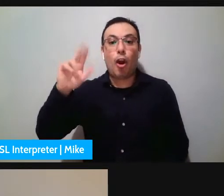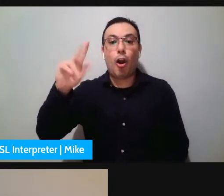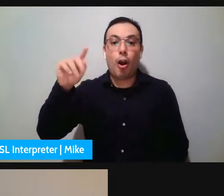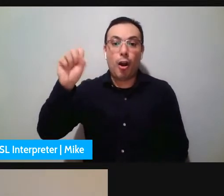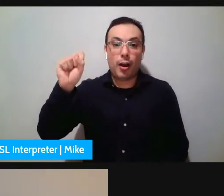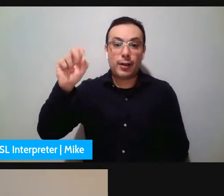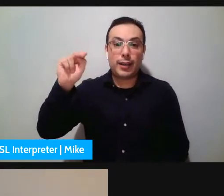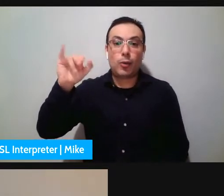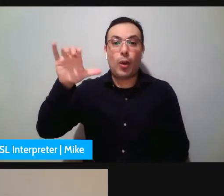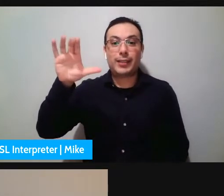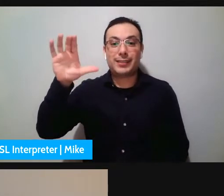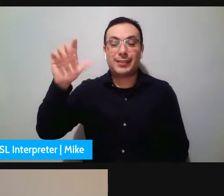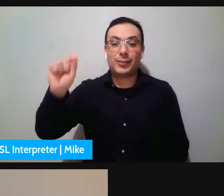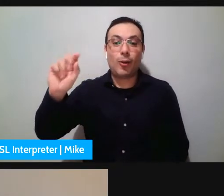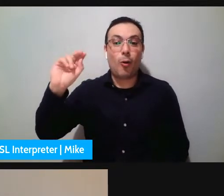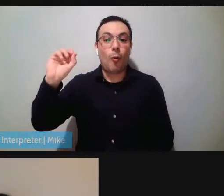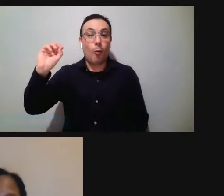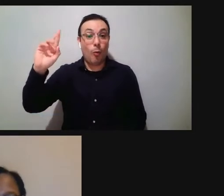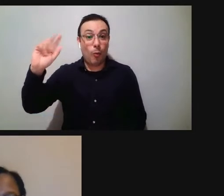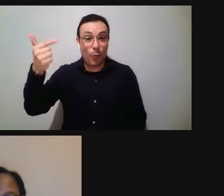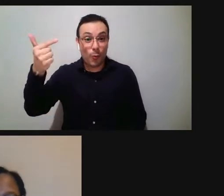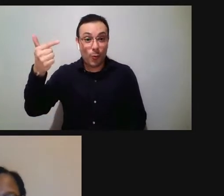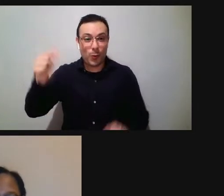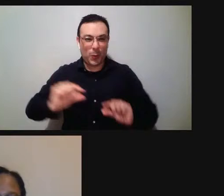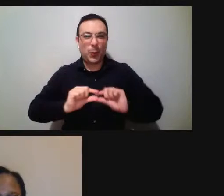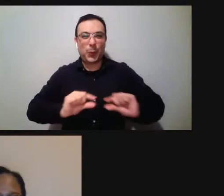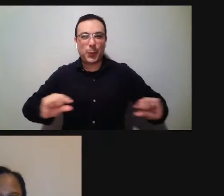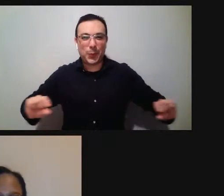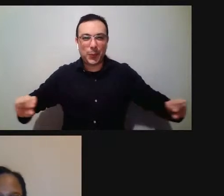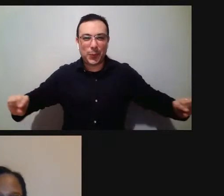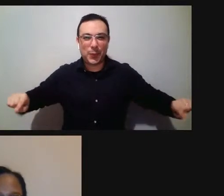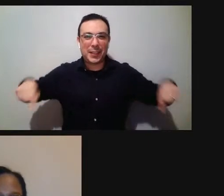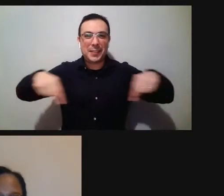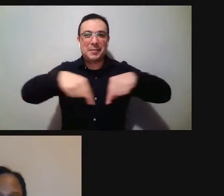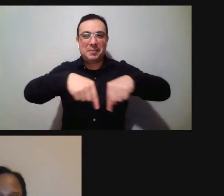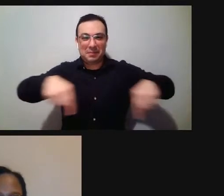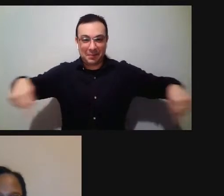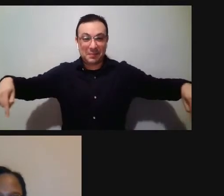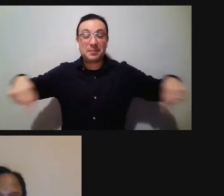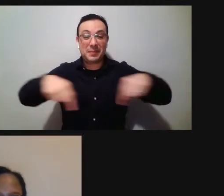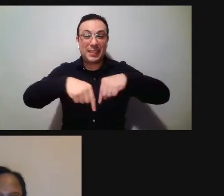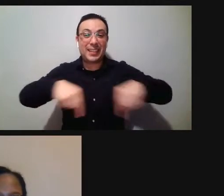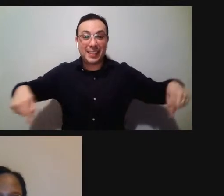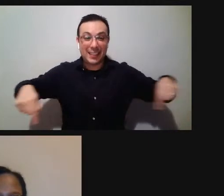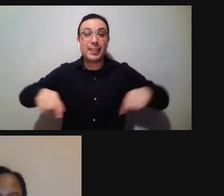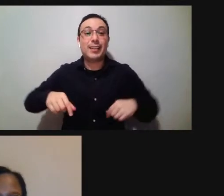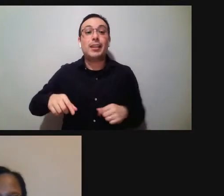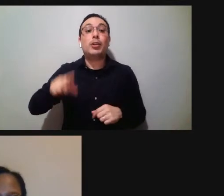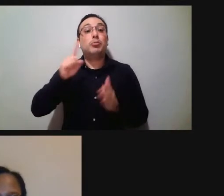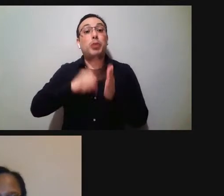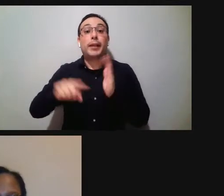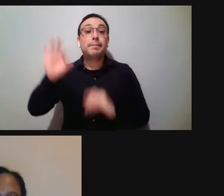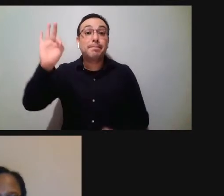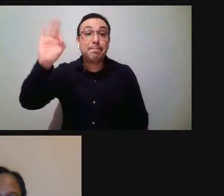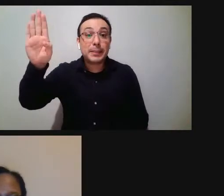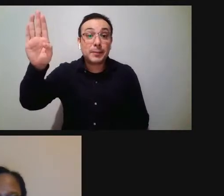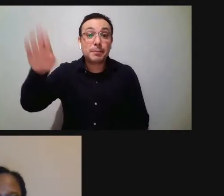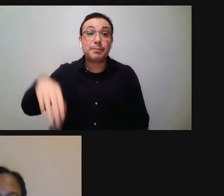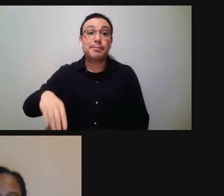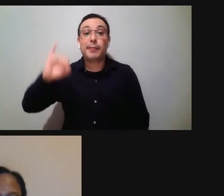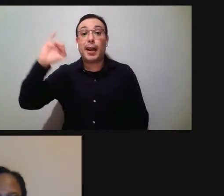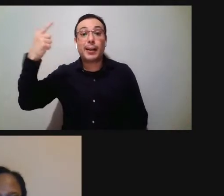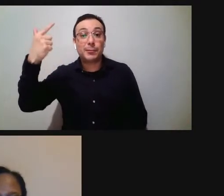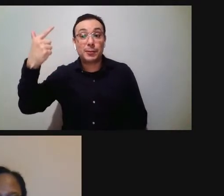www.high-artsnyc.org to find information. You can also visit us on Facebook, IG,